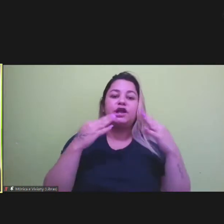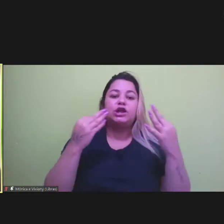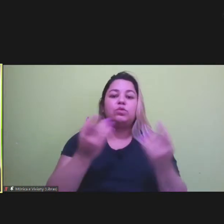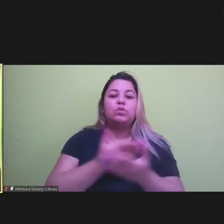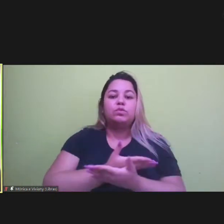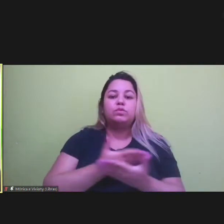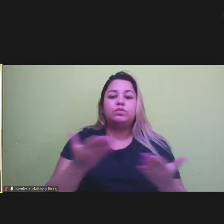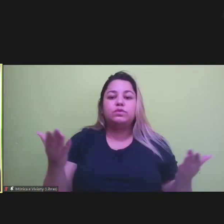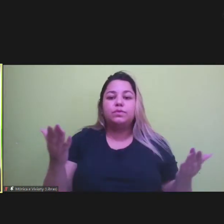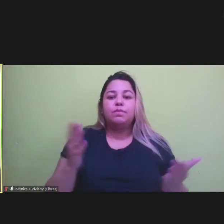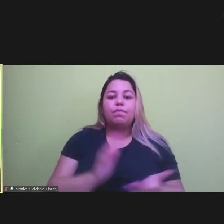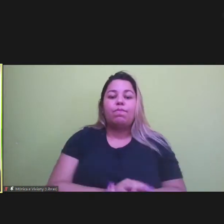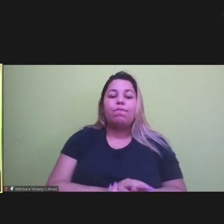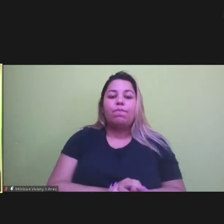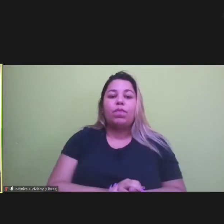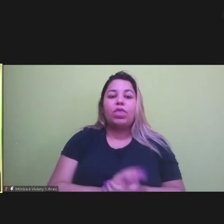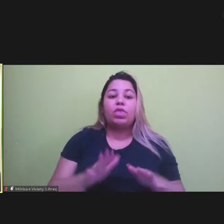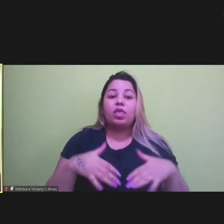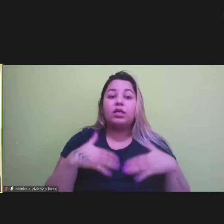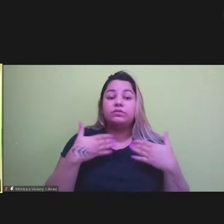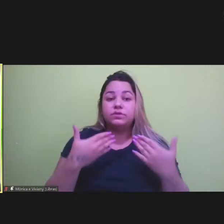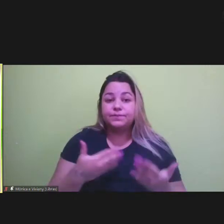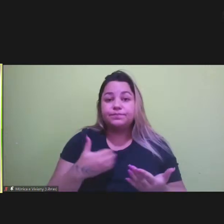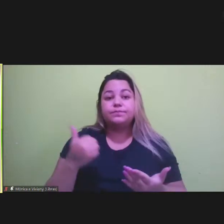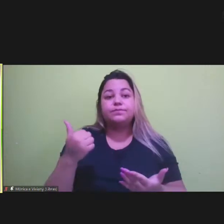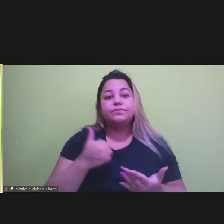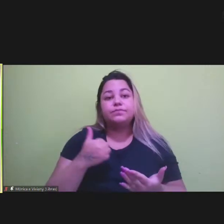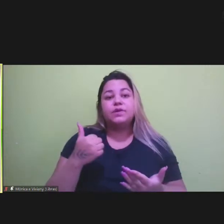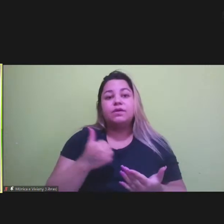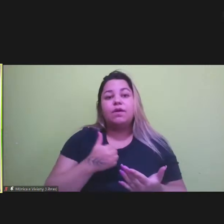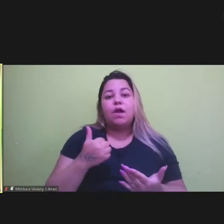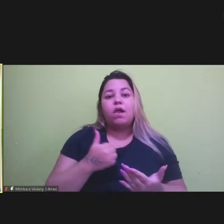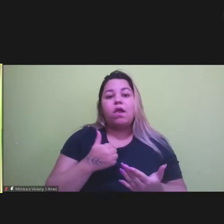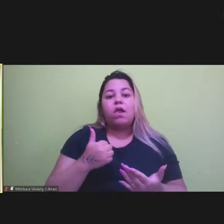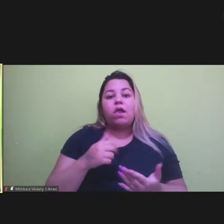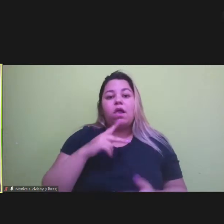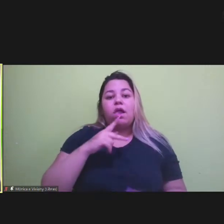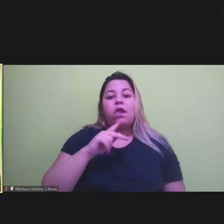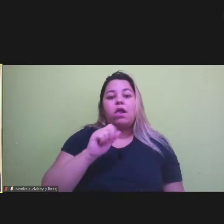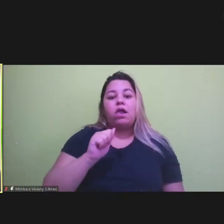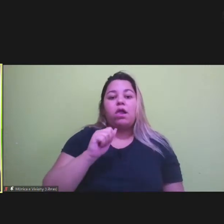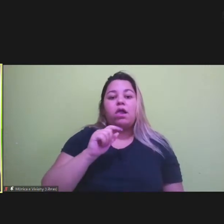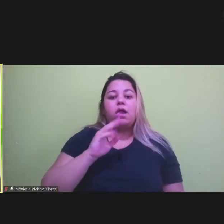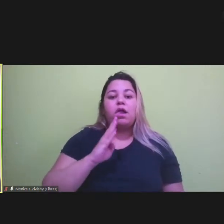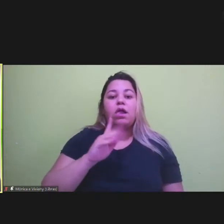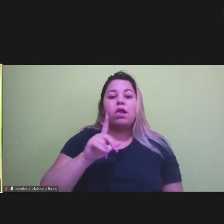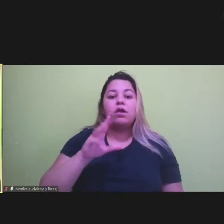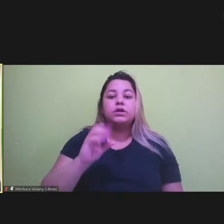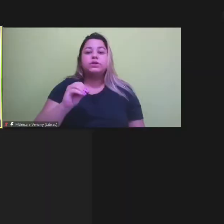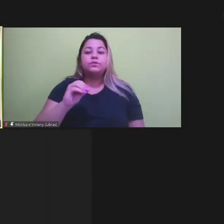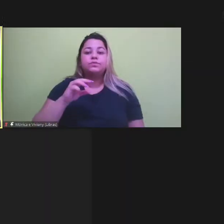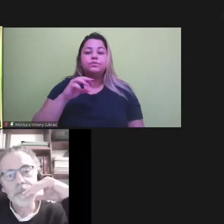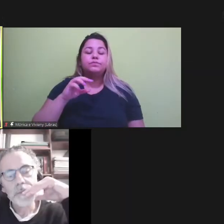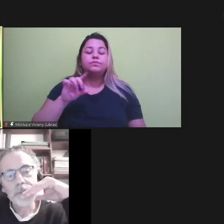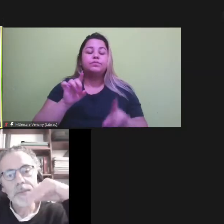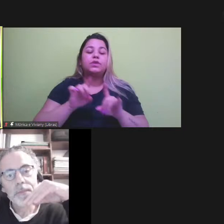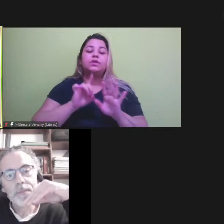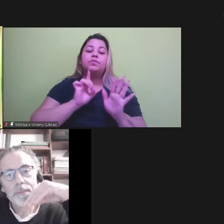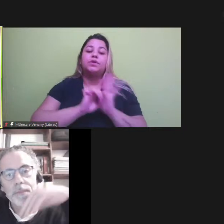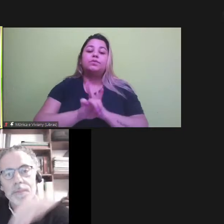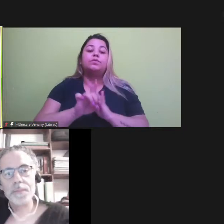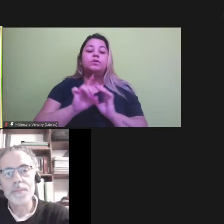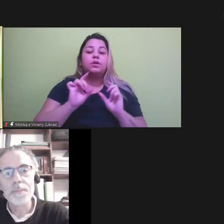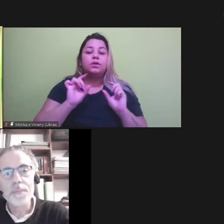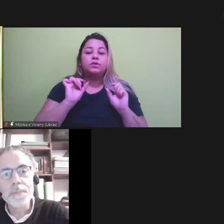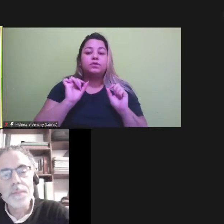thank everybody. So firstly, for Pablo and Montserrat,